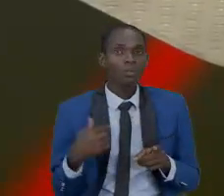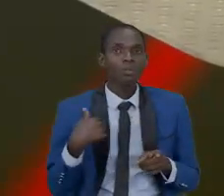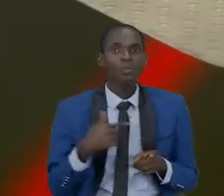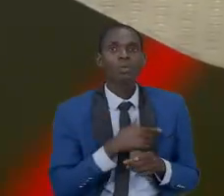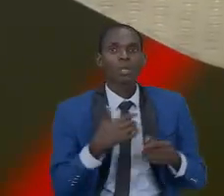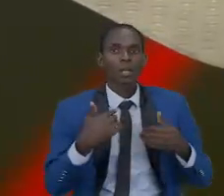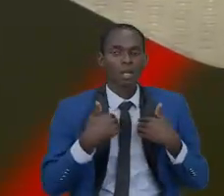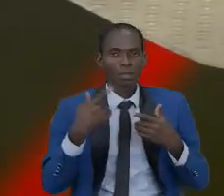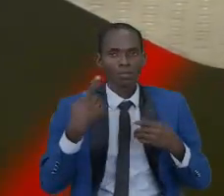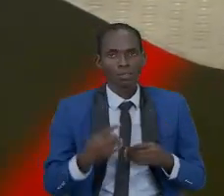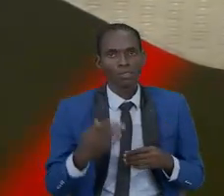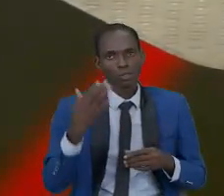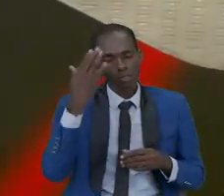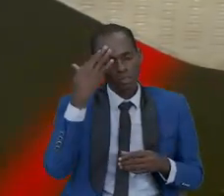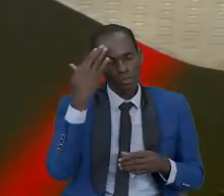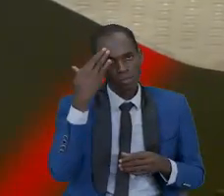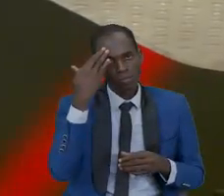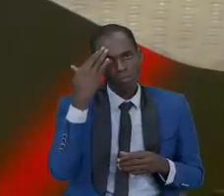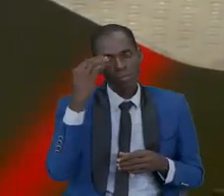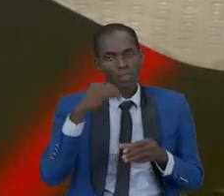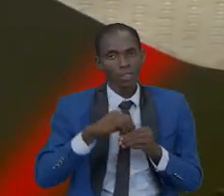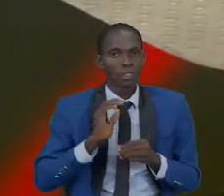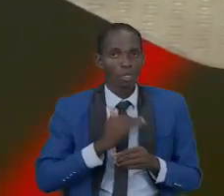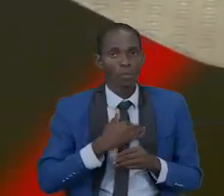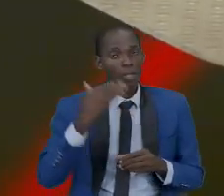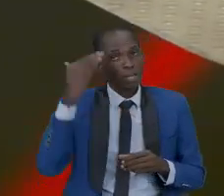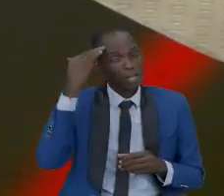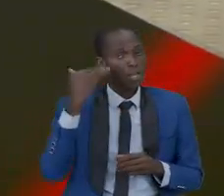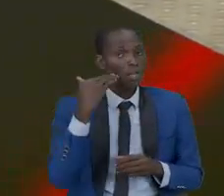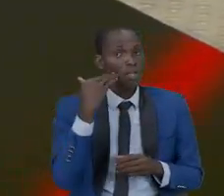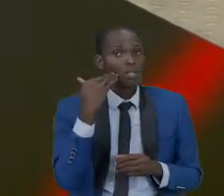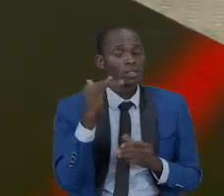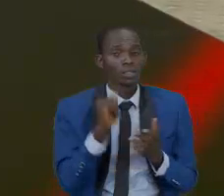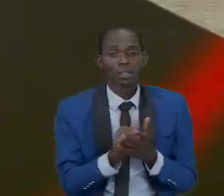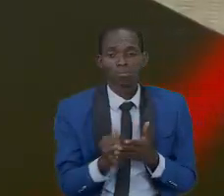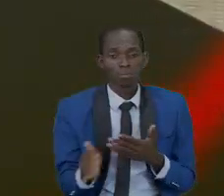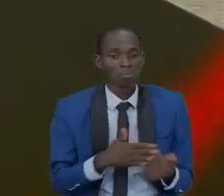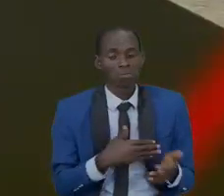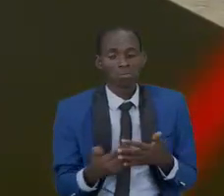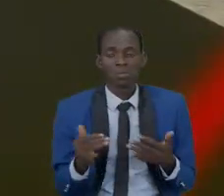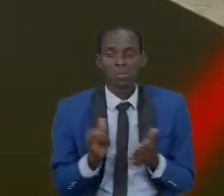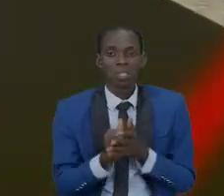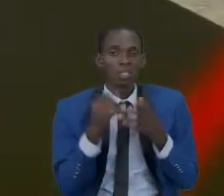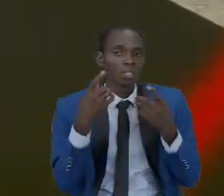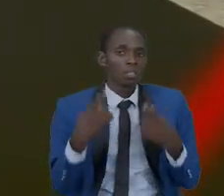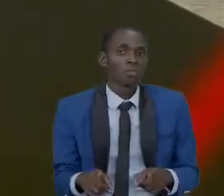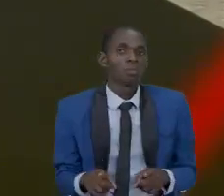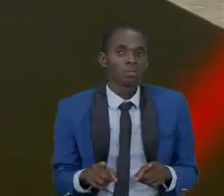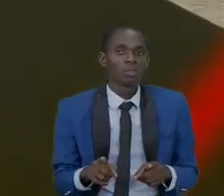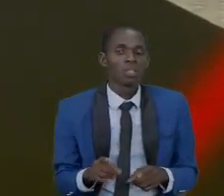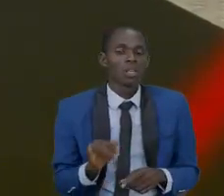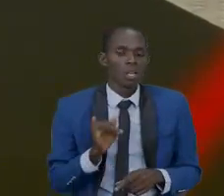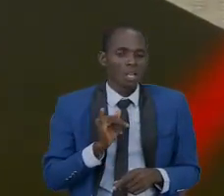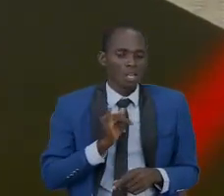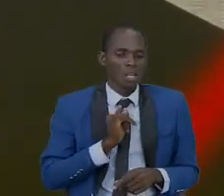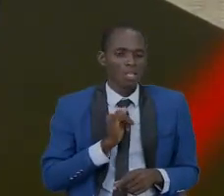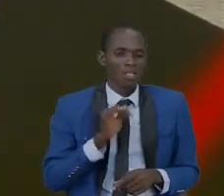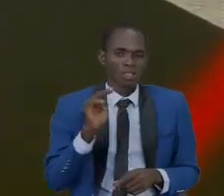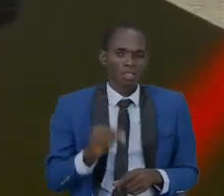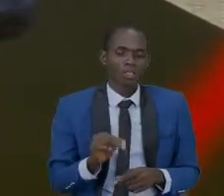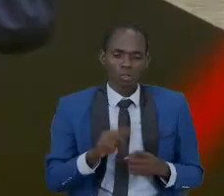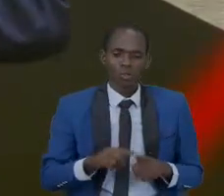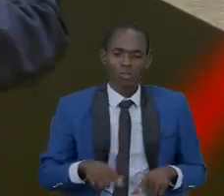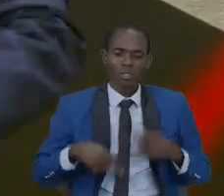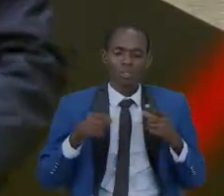knowledge in our head that whatever happens I should live like